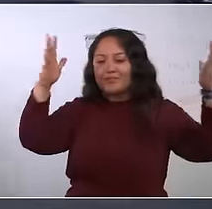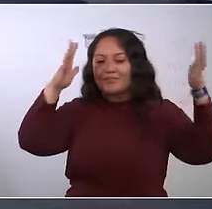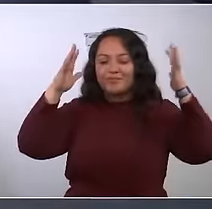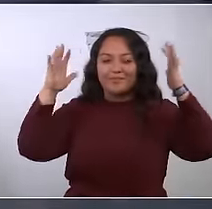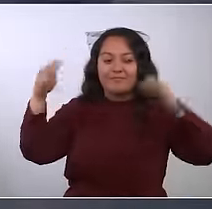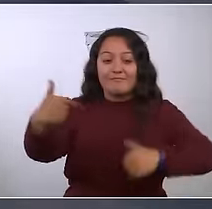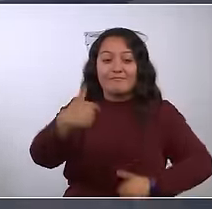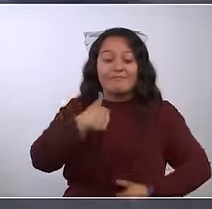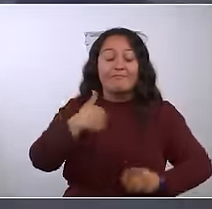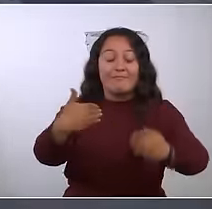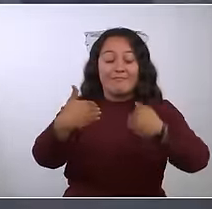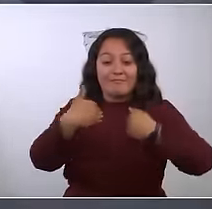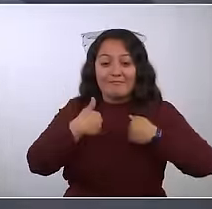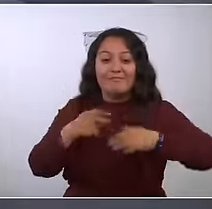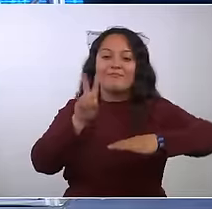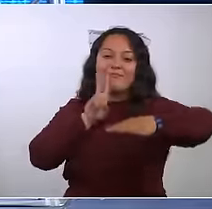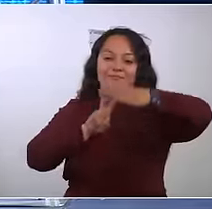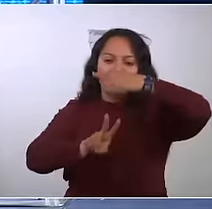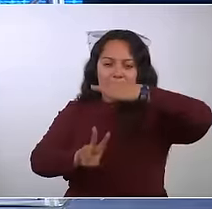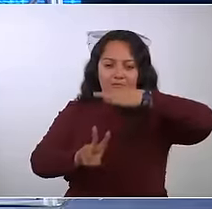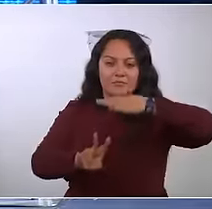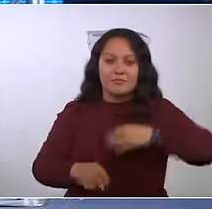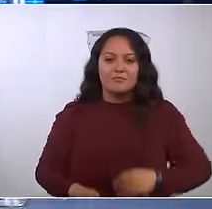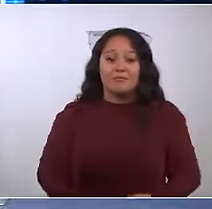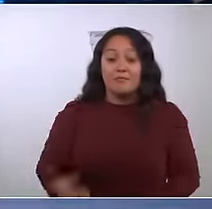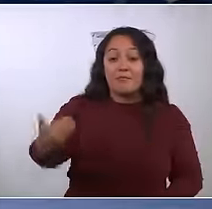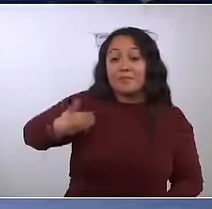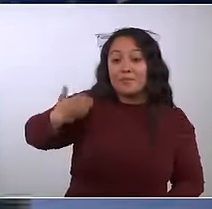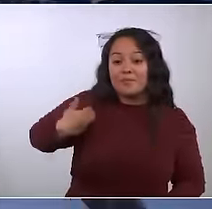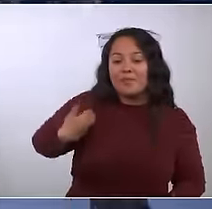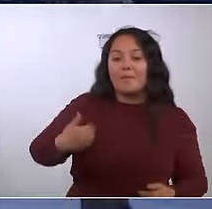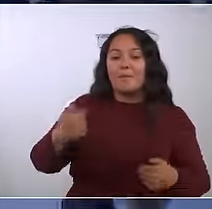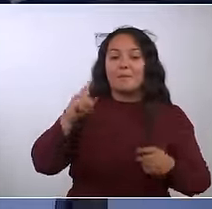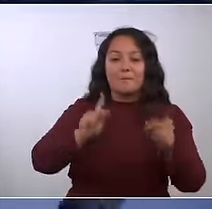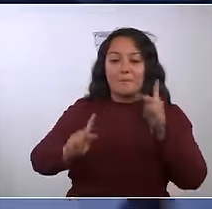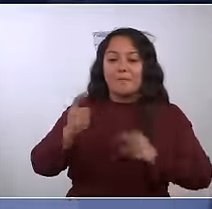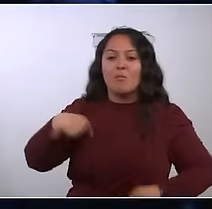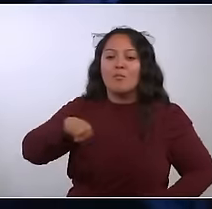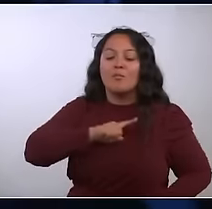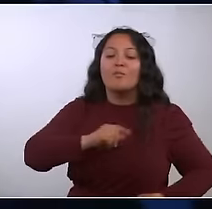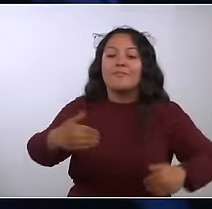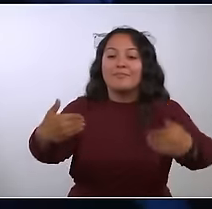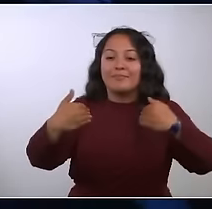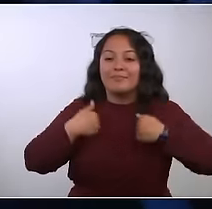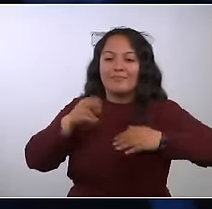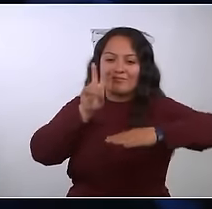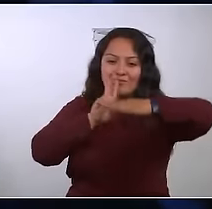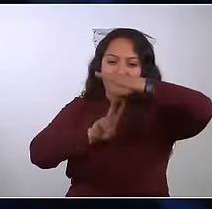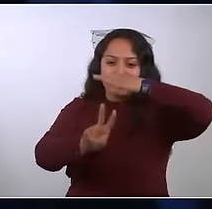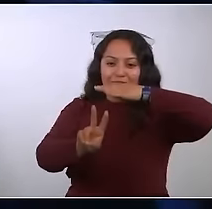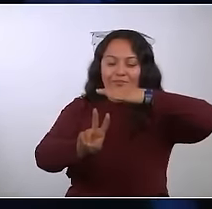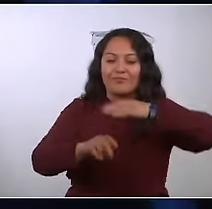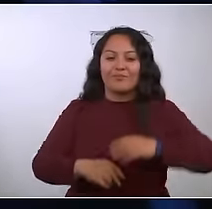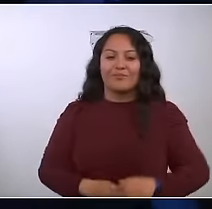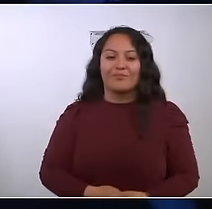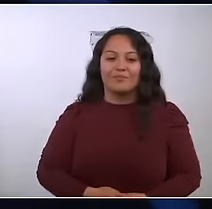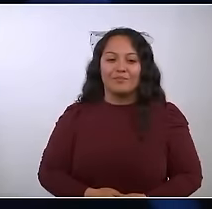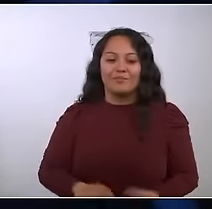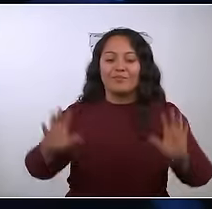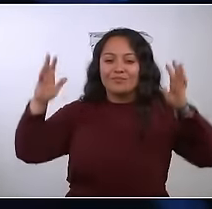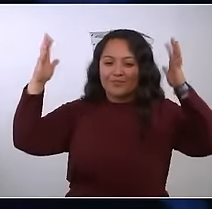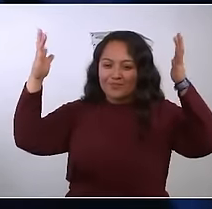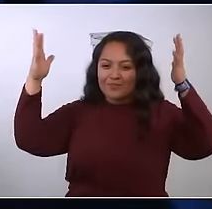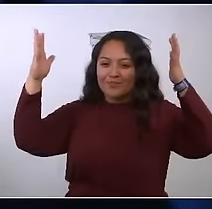Yo tengo misión. I have a mission. Los jóvenes tenemos misión. The young people have a vision.